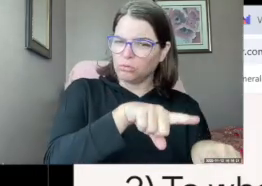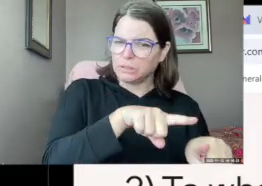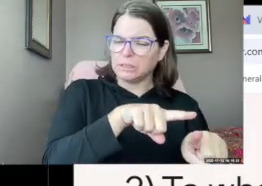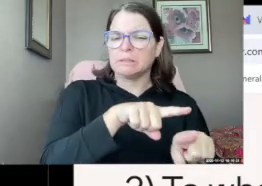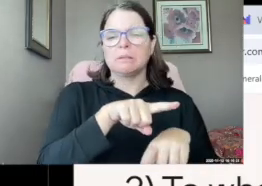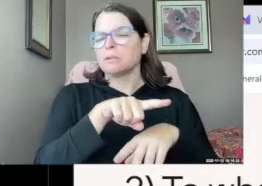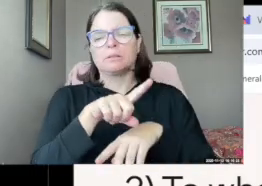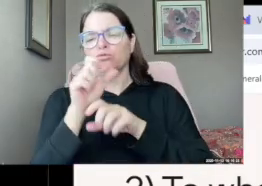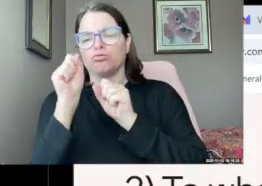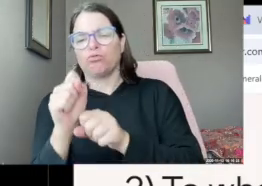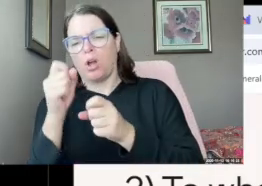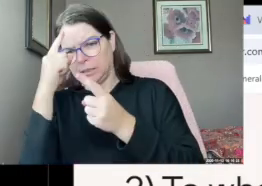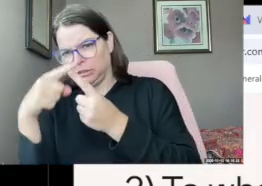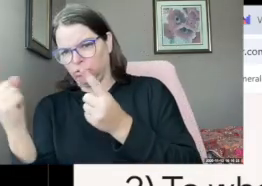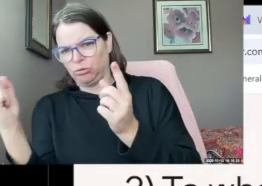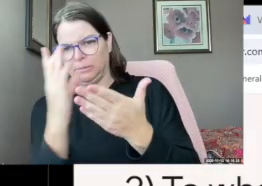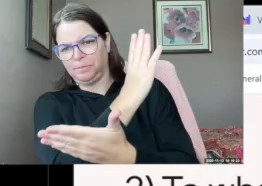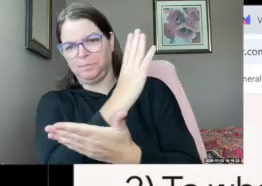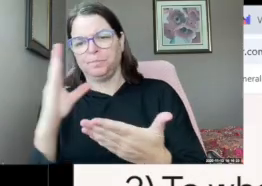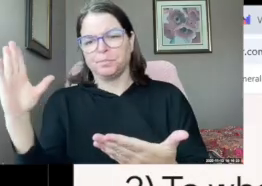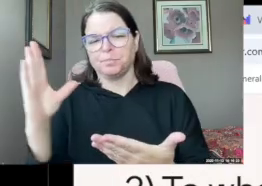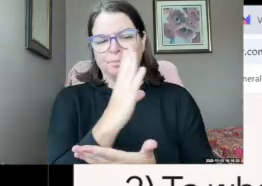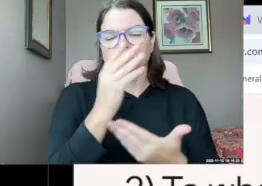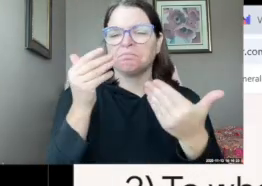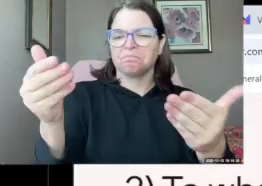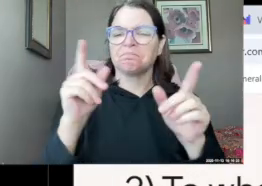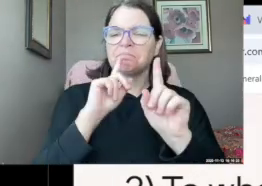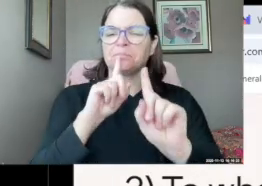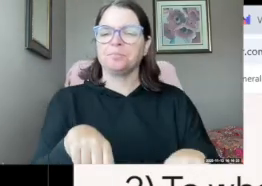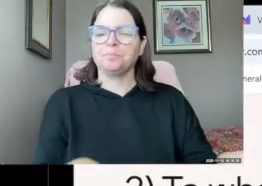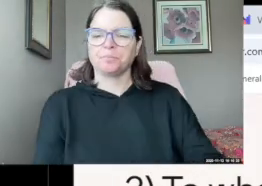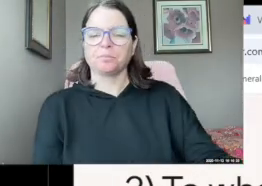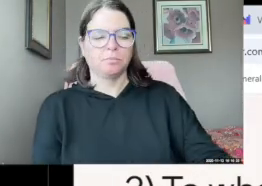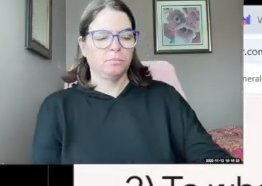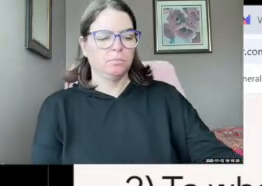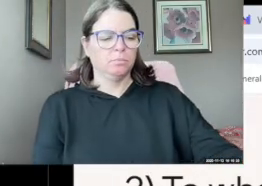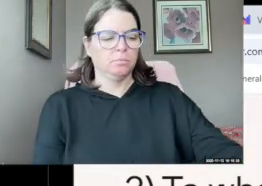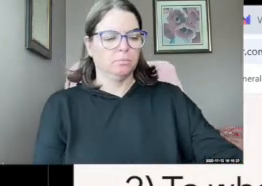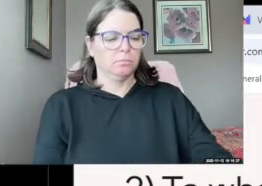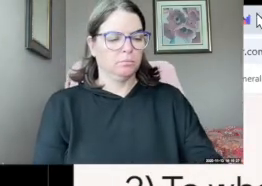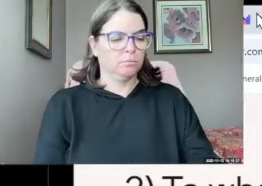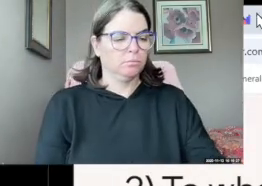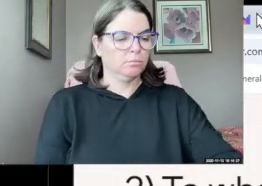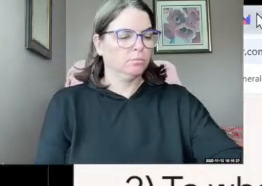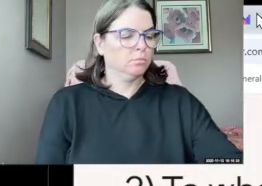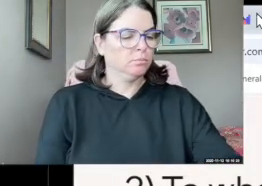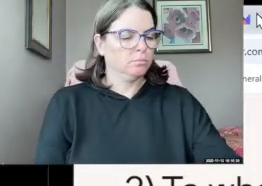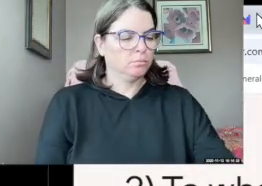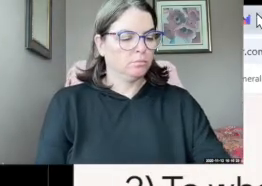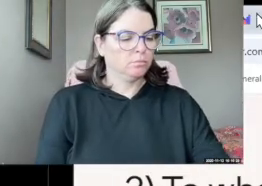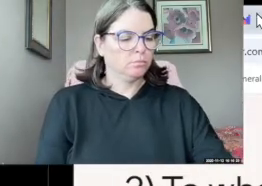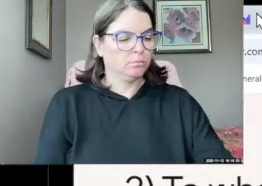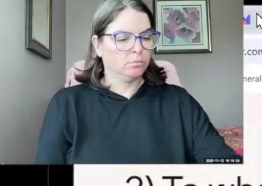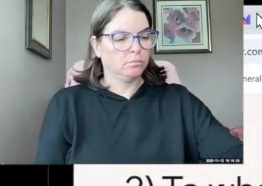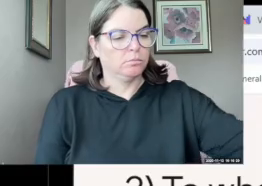Strongly agree or strongly disagree? Go ahead and enter your responses.